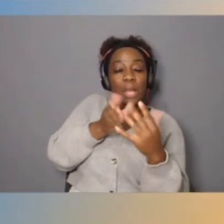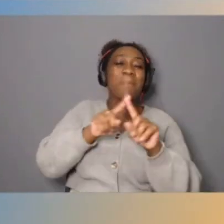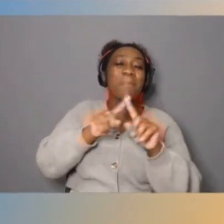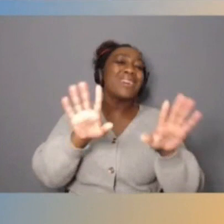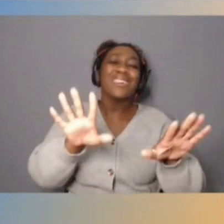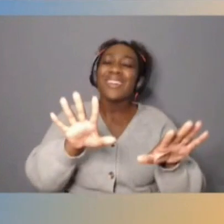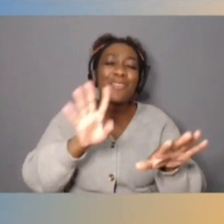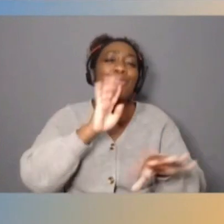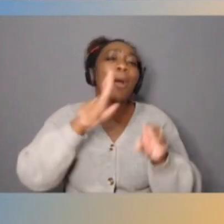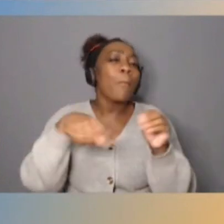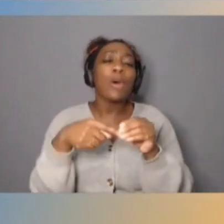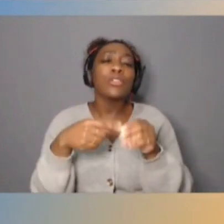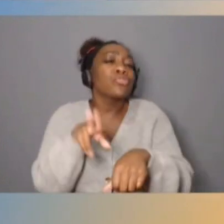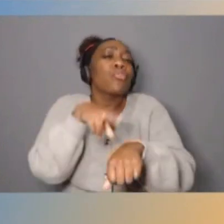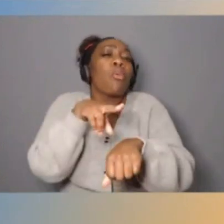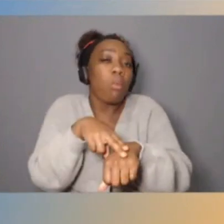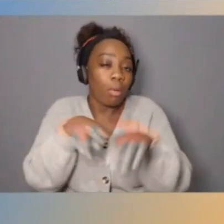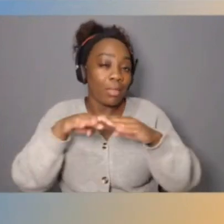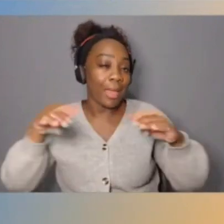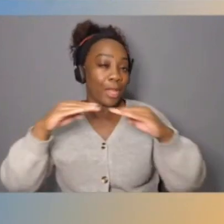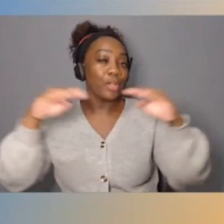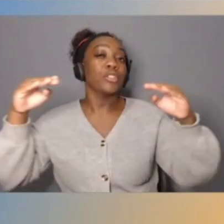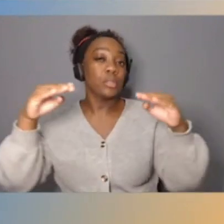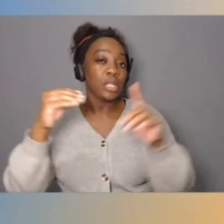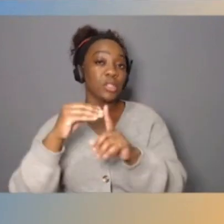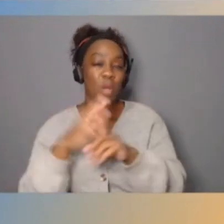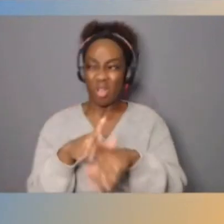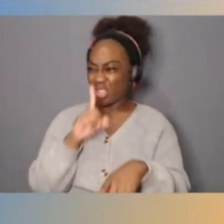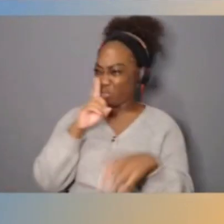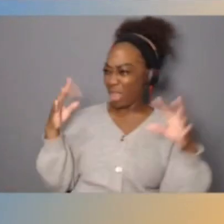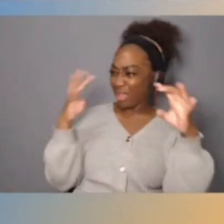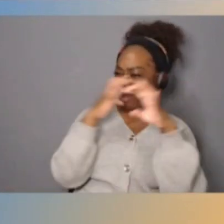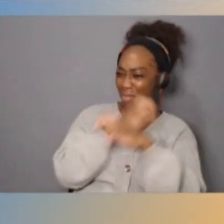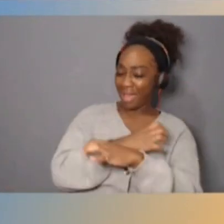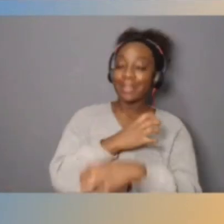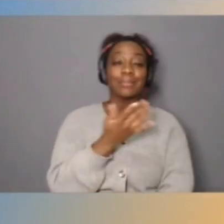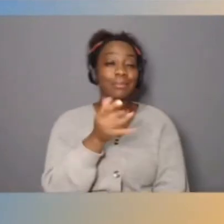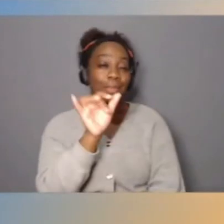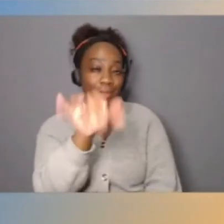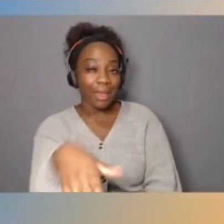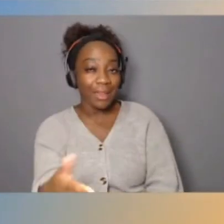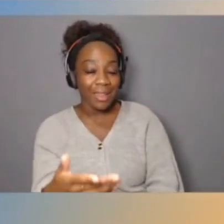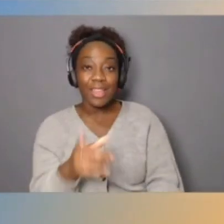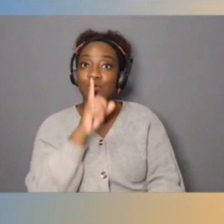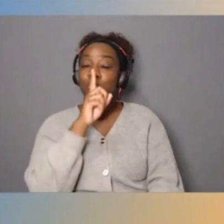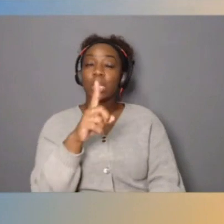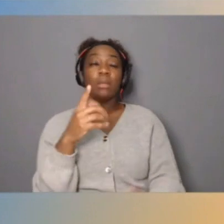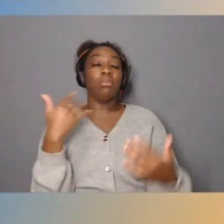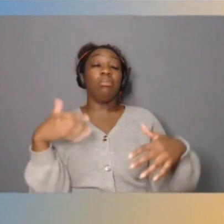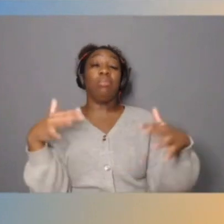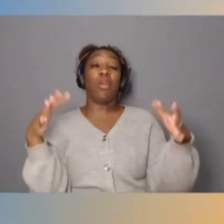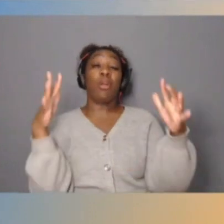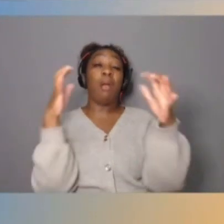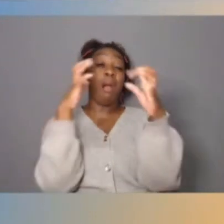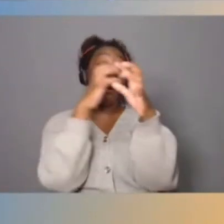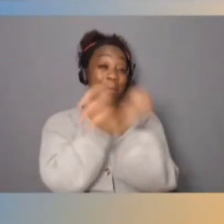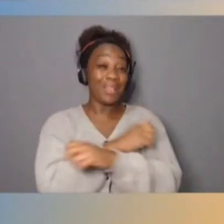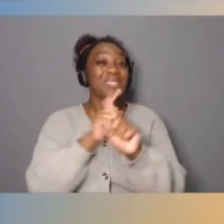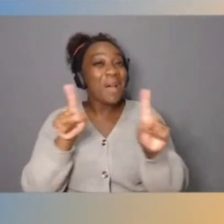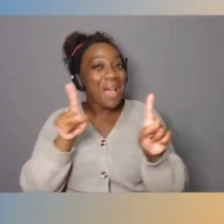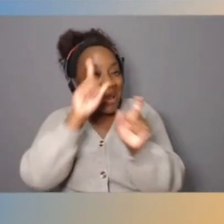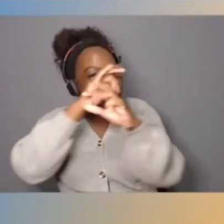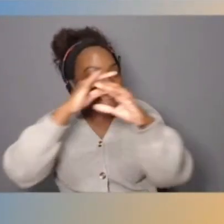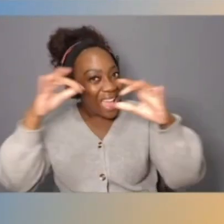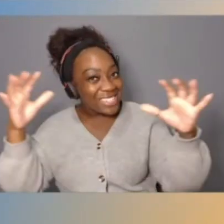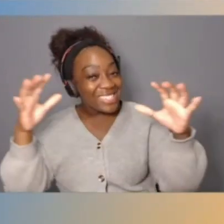typical layers that are exposed to the end It's already designer. complex. Yeah, exactly. Right? It's crazy complex, right? So now imagine that like each one of these